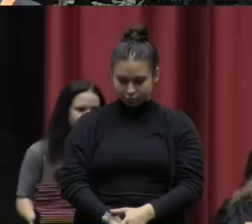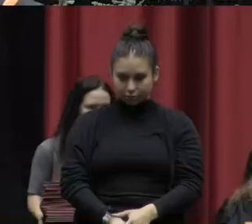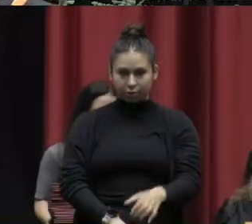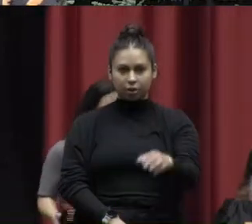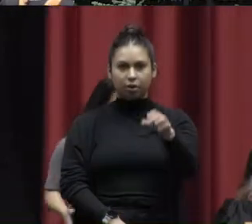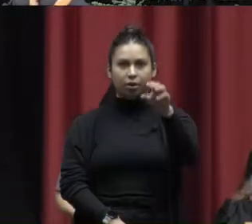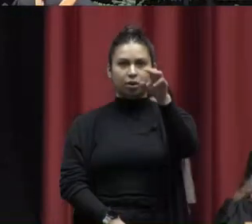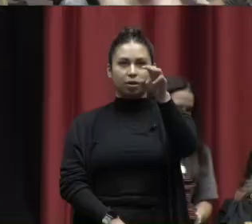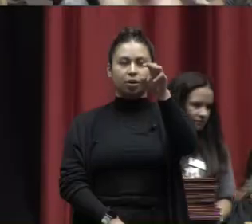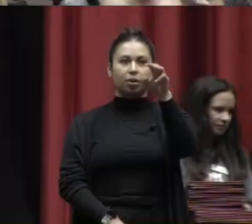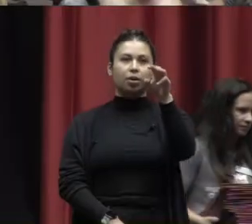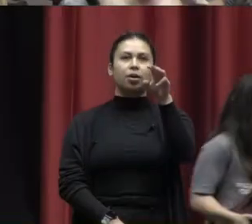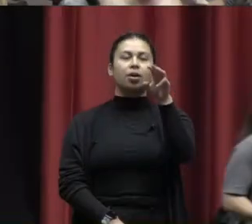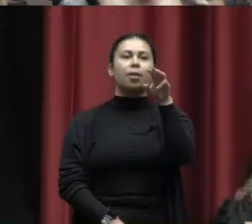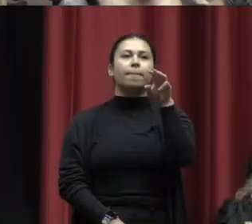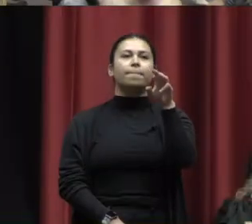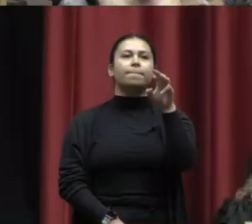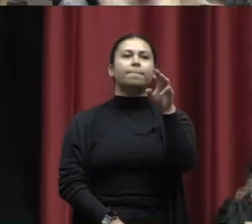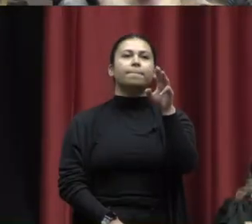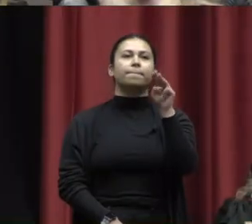Mercy Abute,